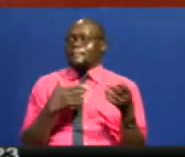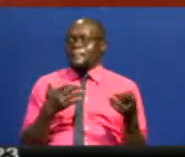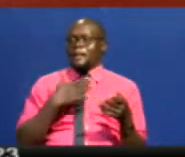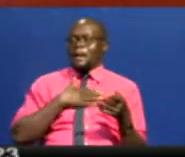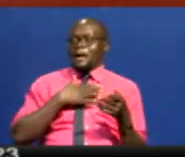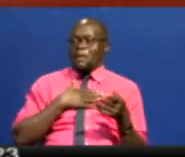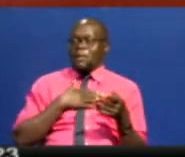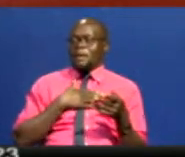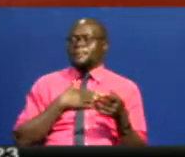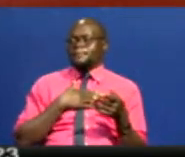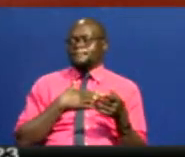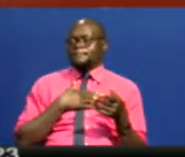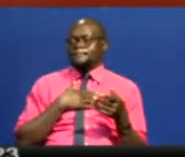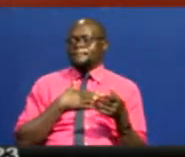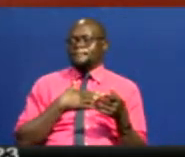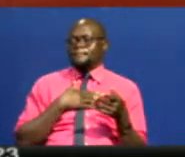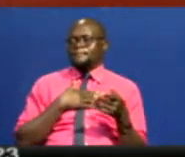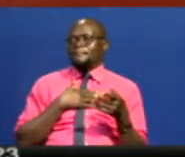our